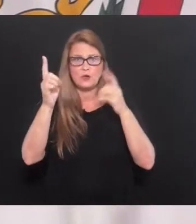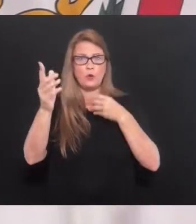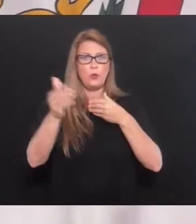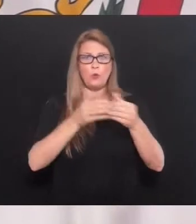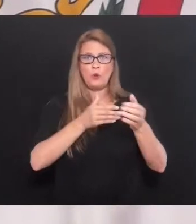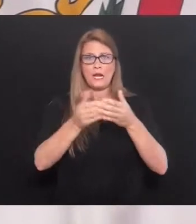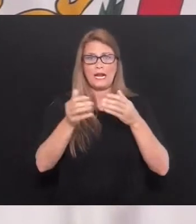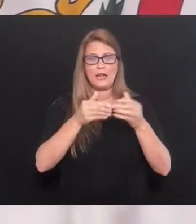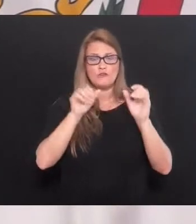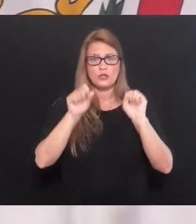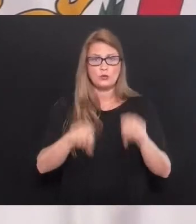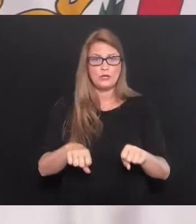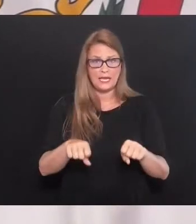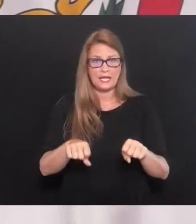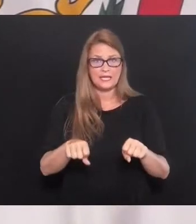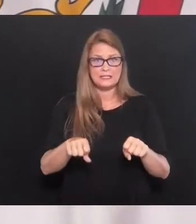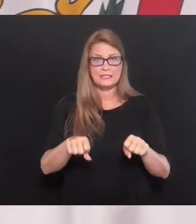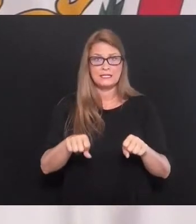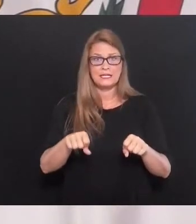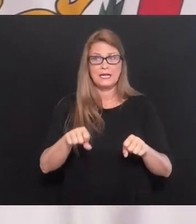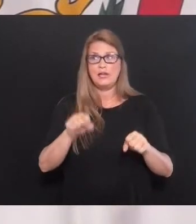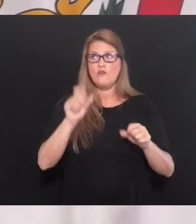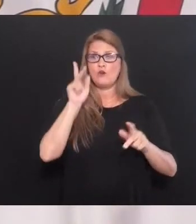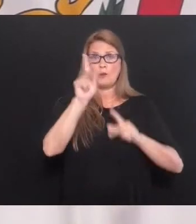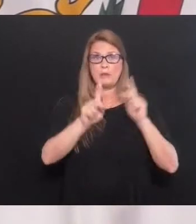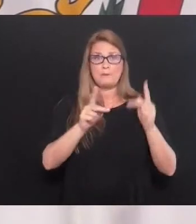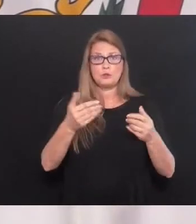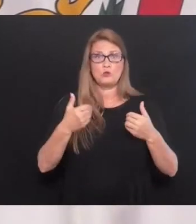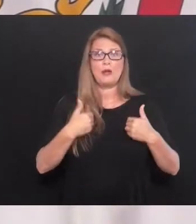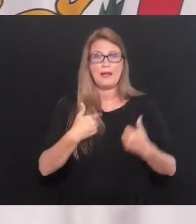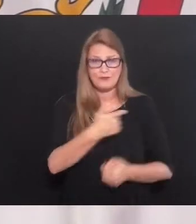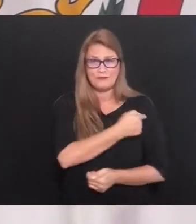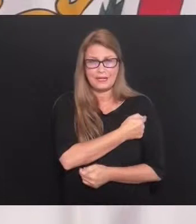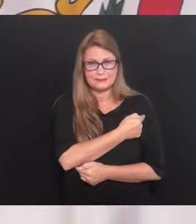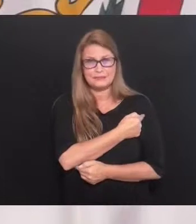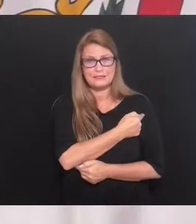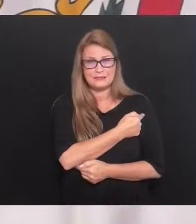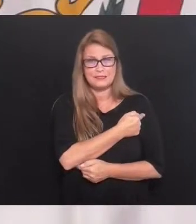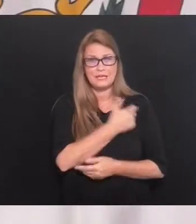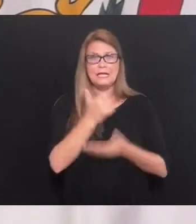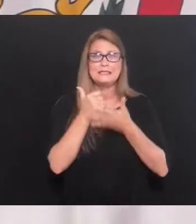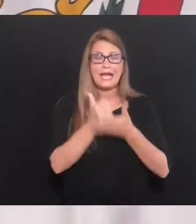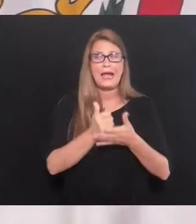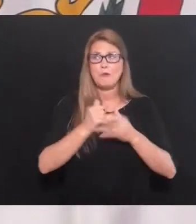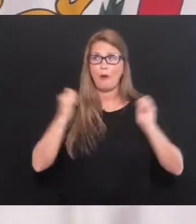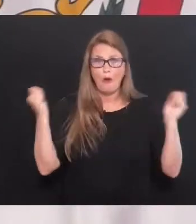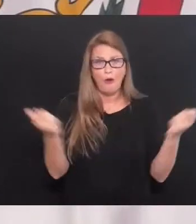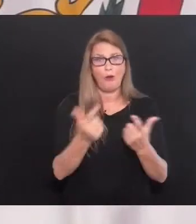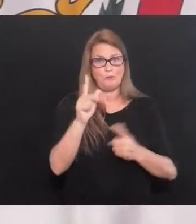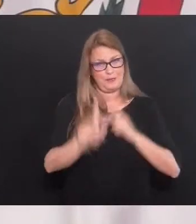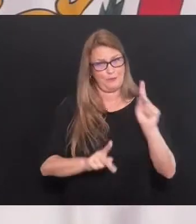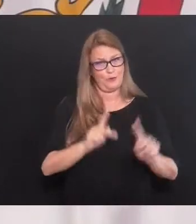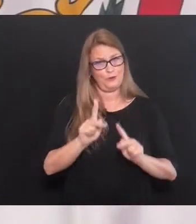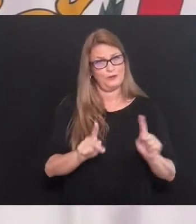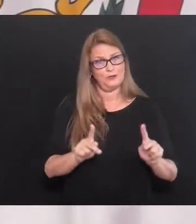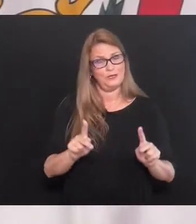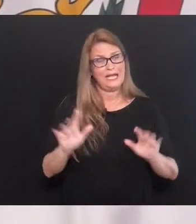to get these people across the finish line in order to be able to help us all. Anything,